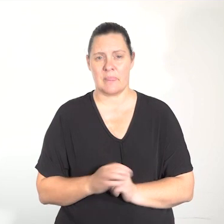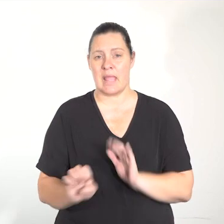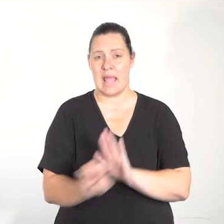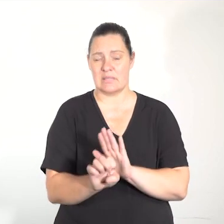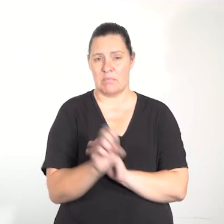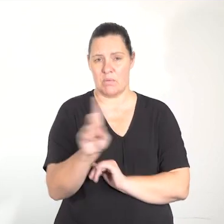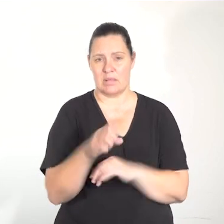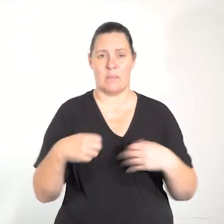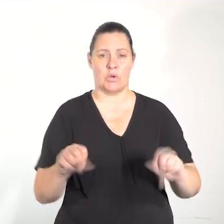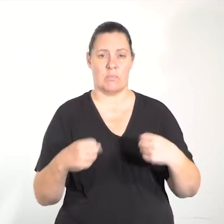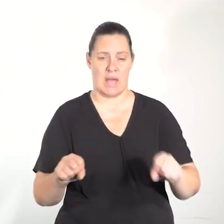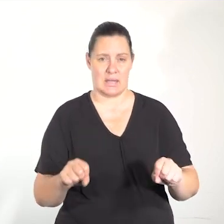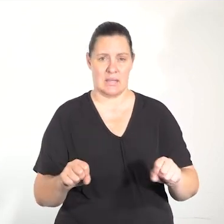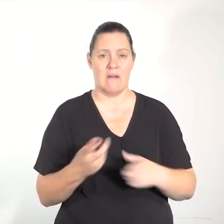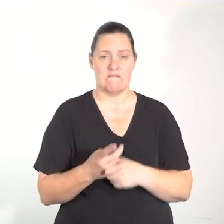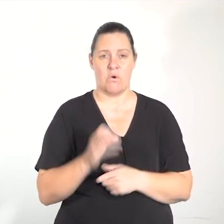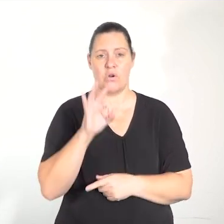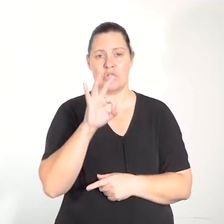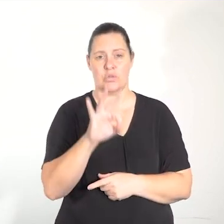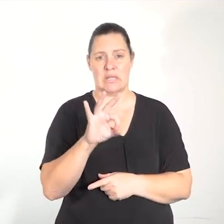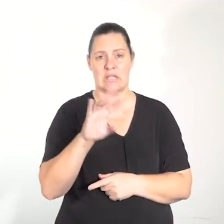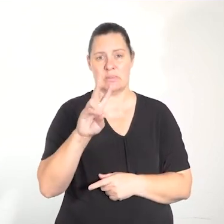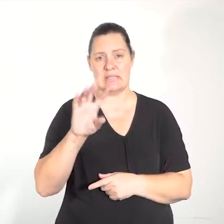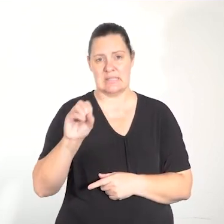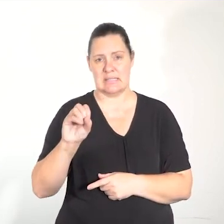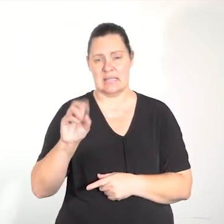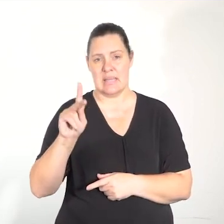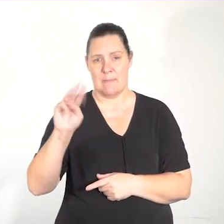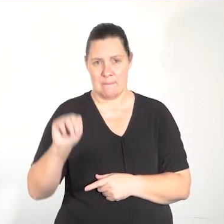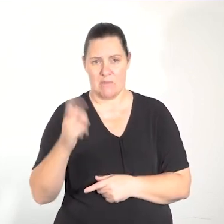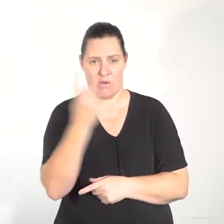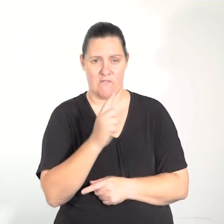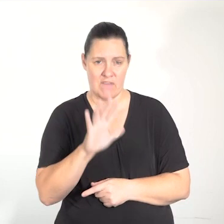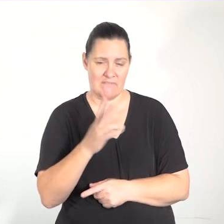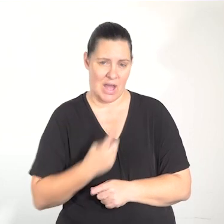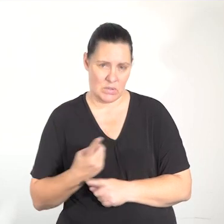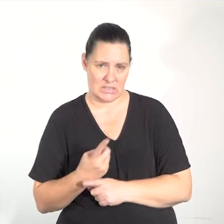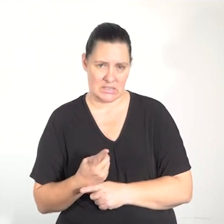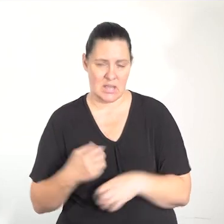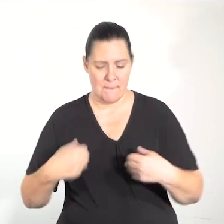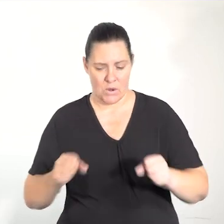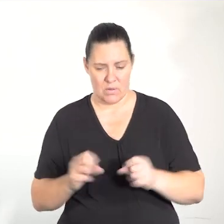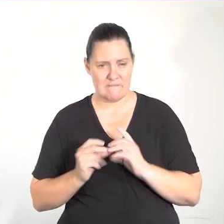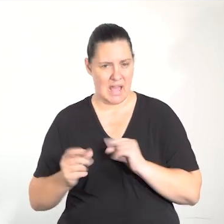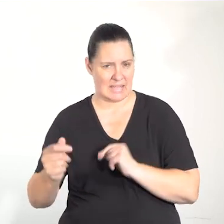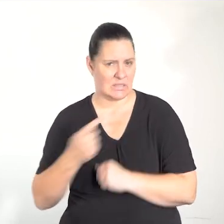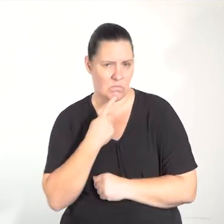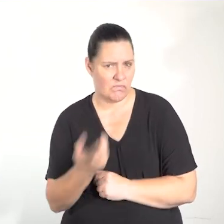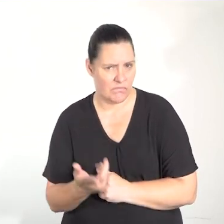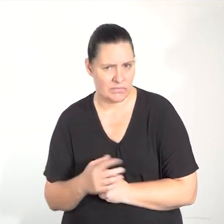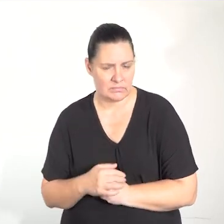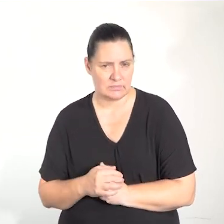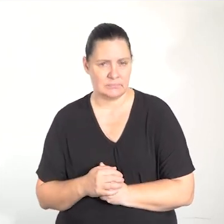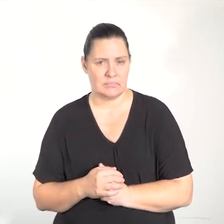An example is a motorbike travels for 320 kilometers for 5 hours. How fast was the motorbike